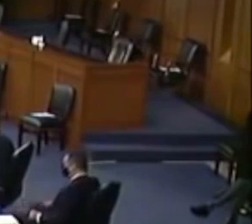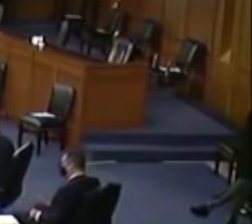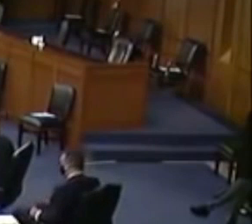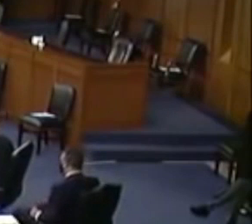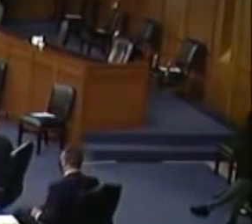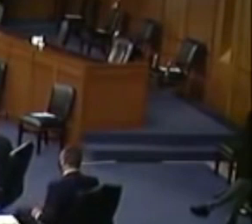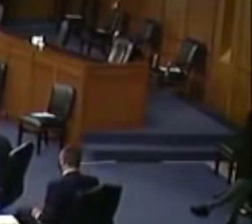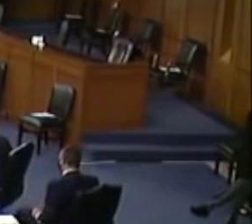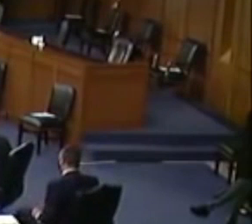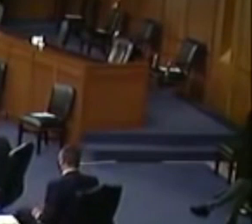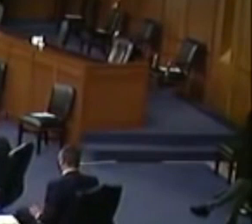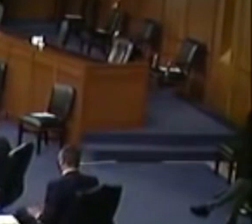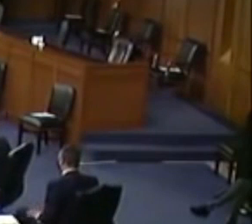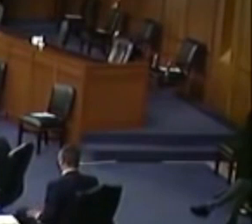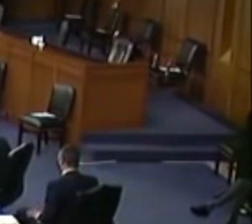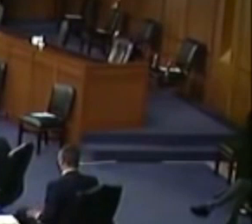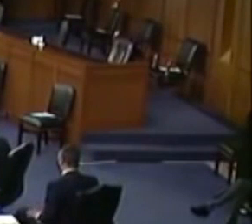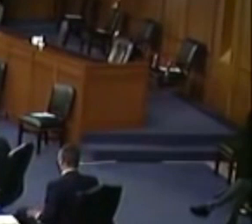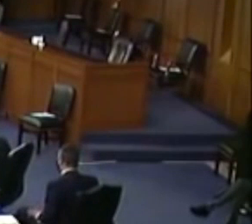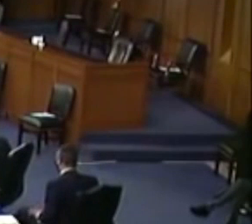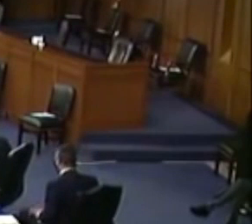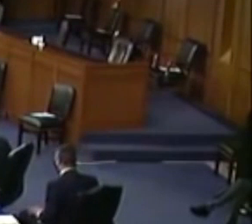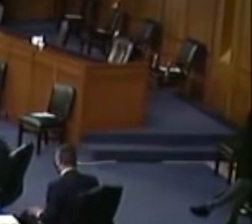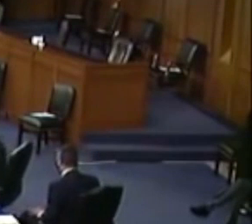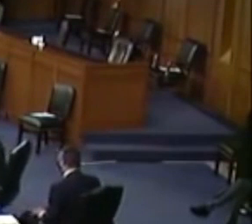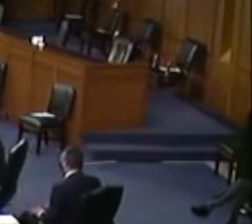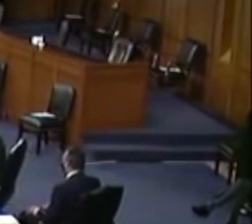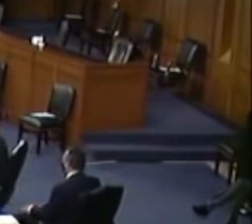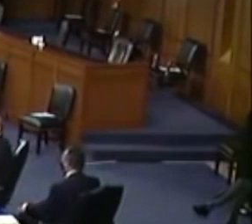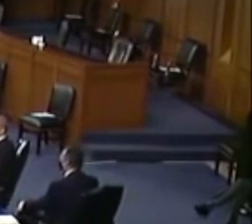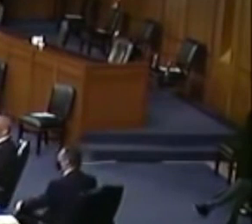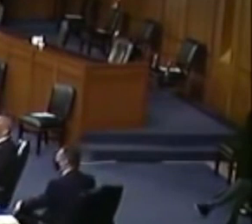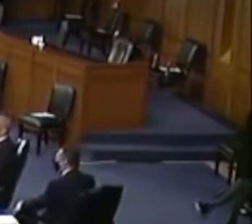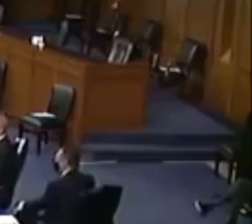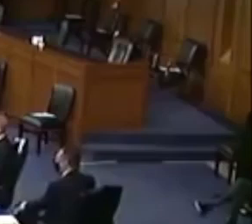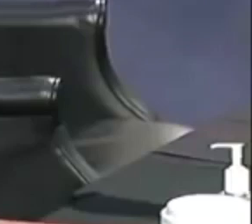I think I'm going to call on Senator Kennedy instead. Senator Kennedy?